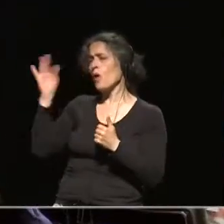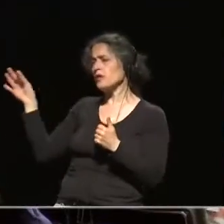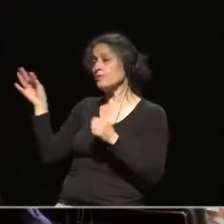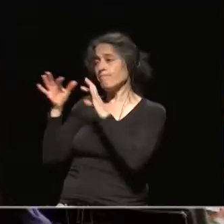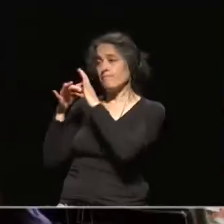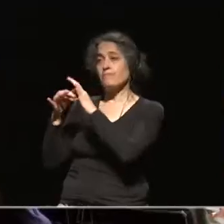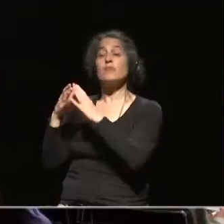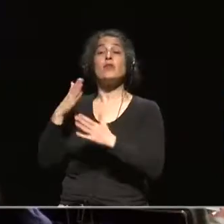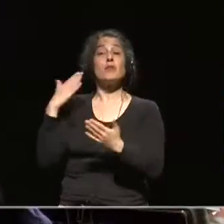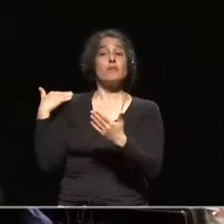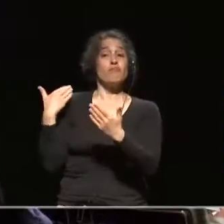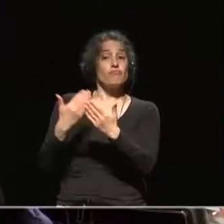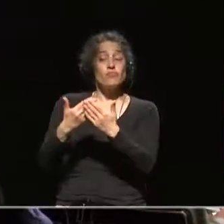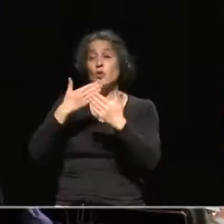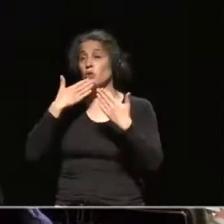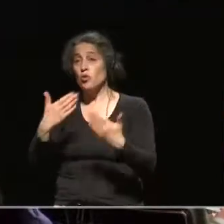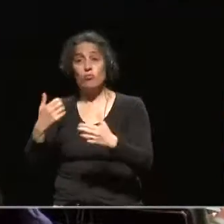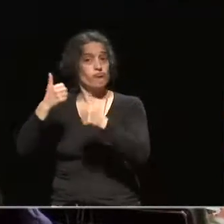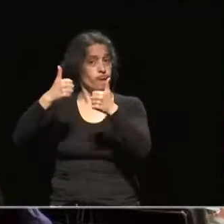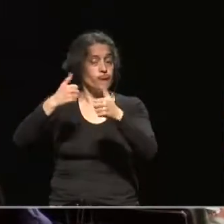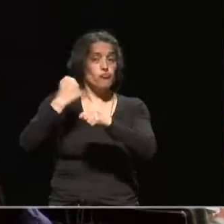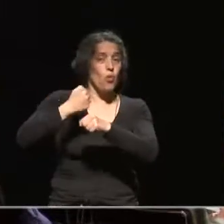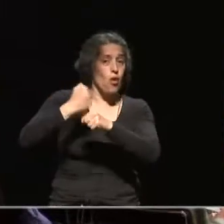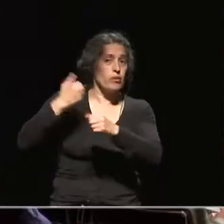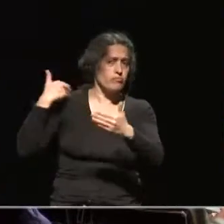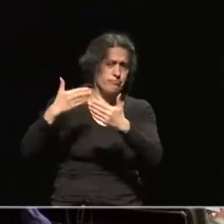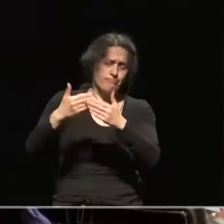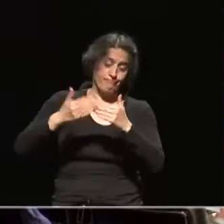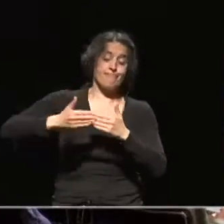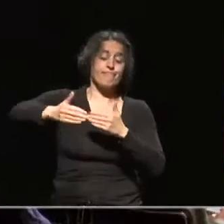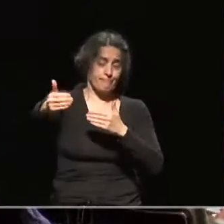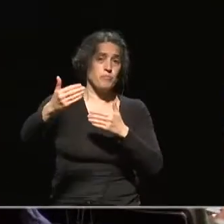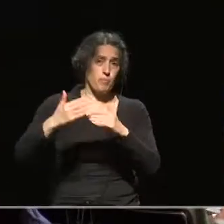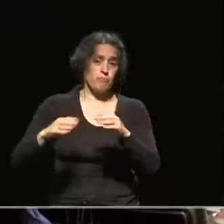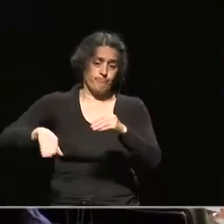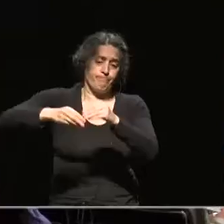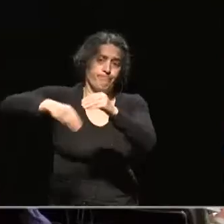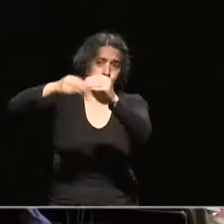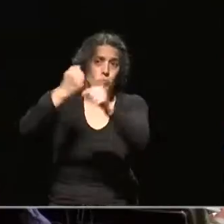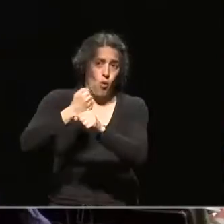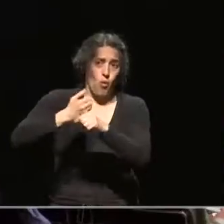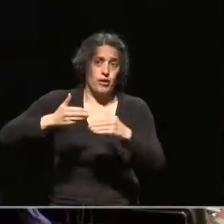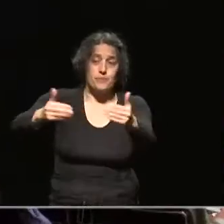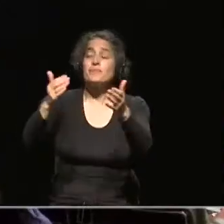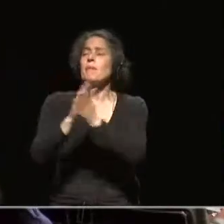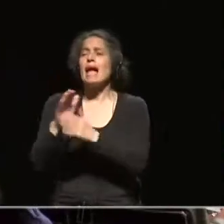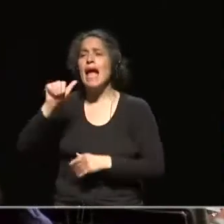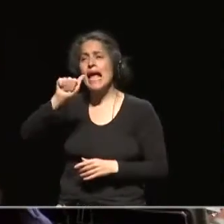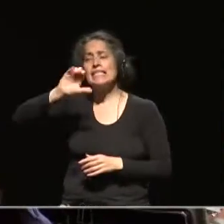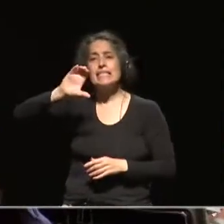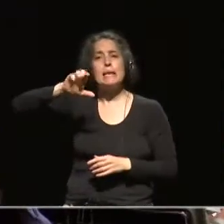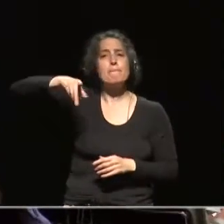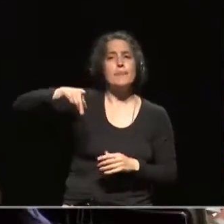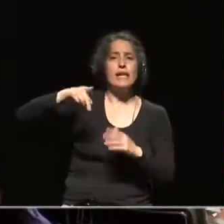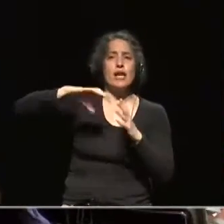Mentioning the good work that they do, of course, more work has to be done. But in relation to ACP countries, you've mentioned Congo,